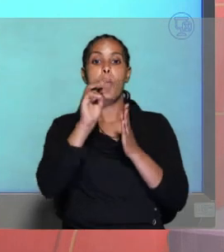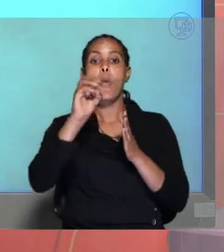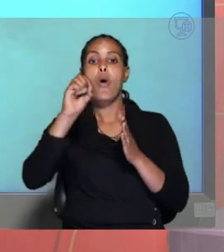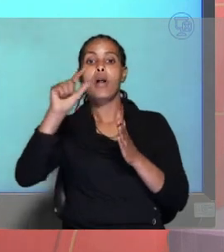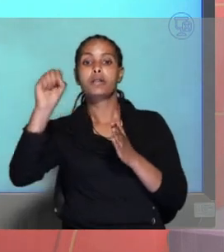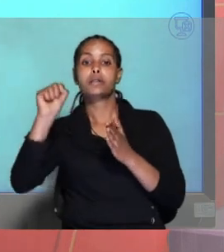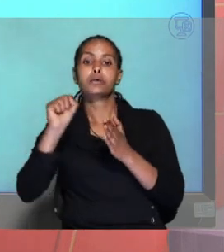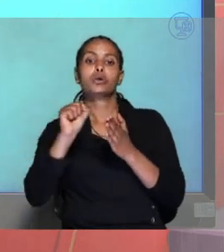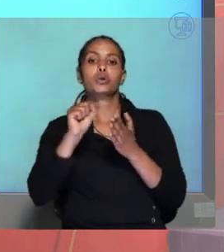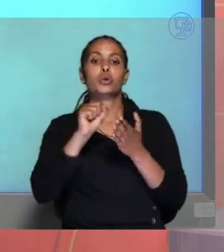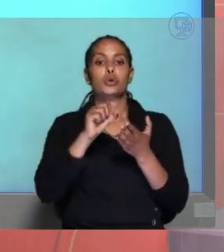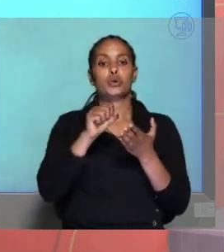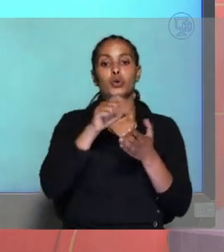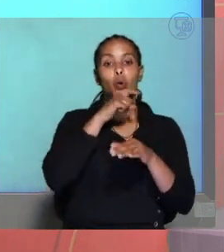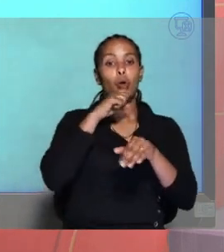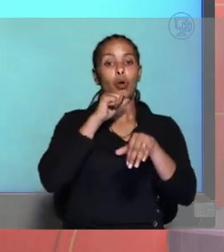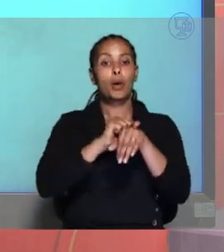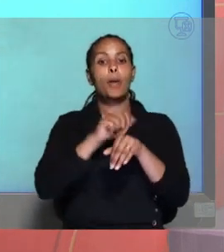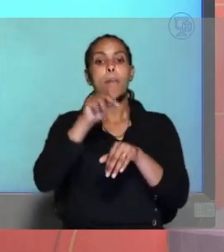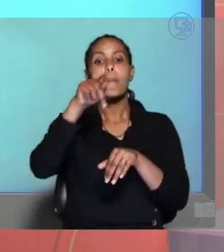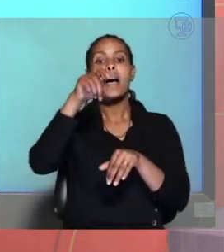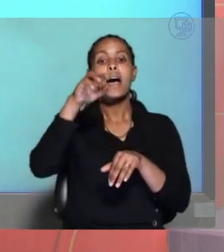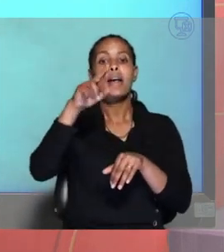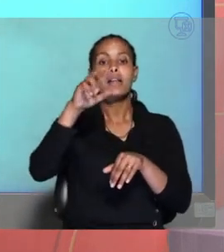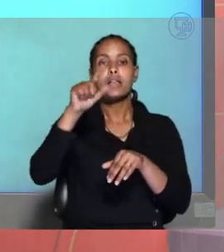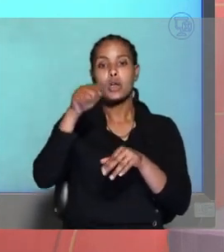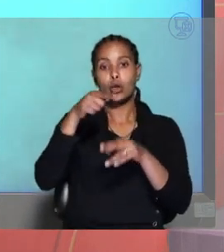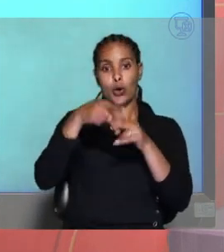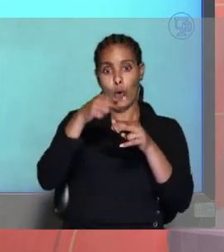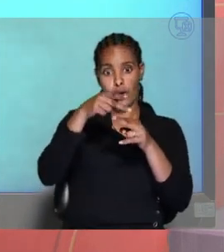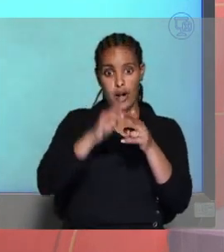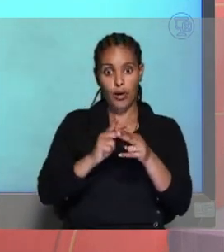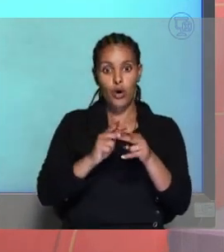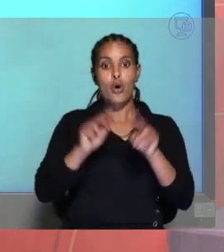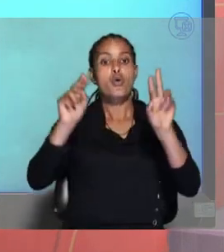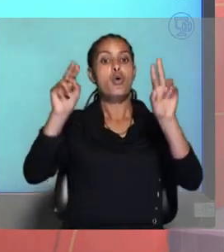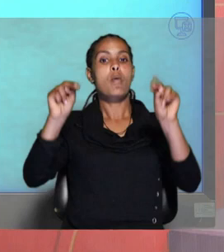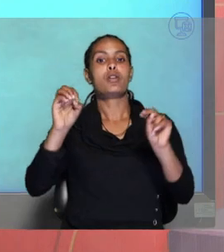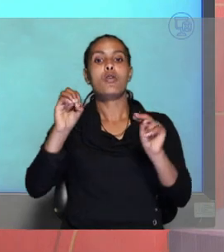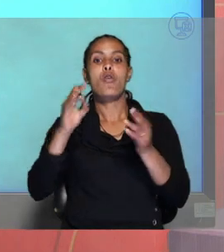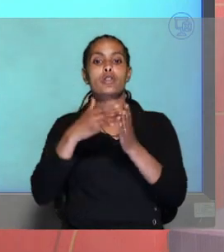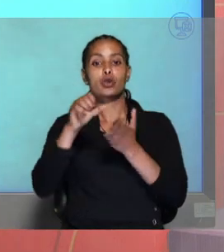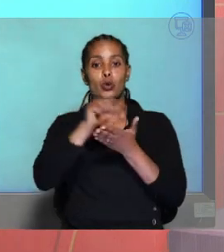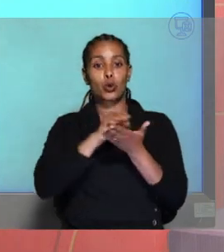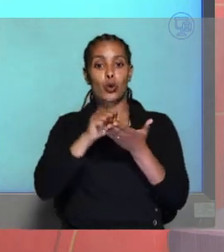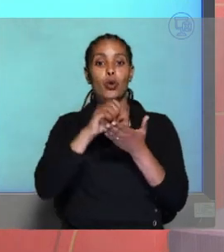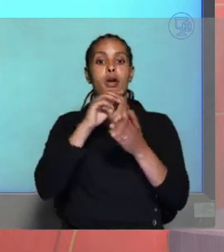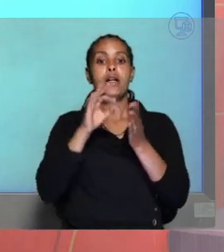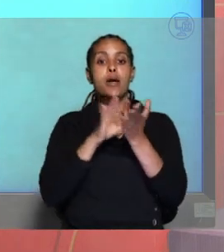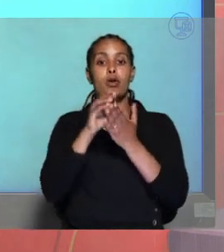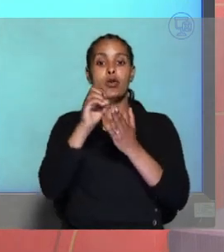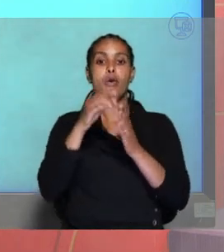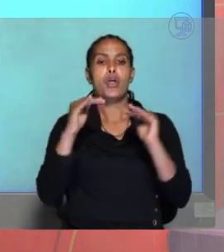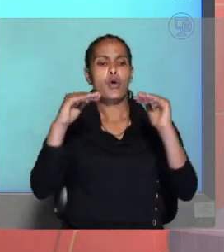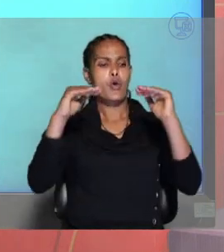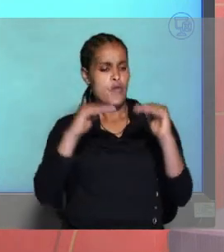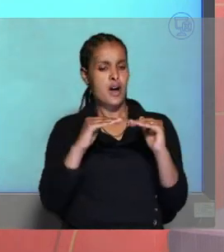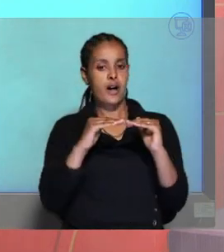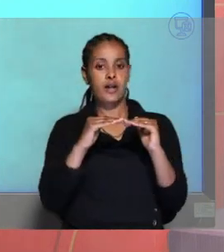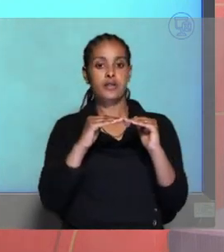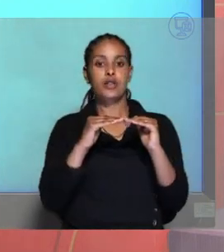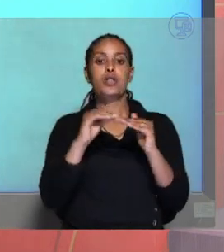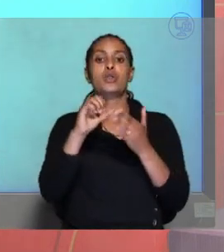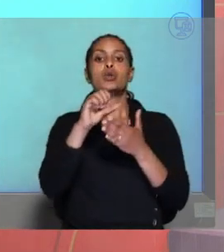of solids per kilogram of solvents. Normality of the solution is number of equivalents